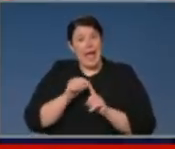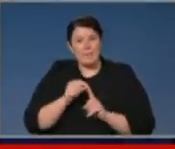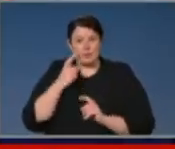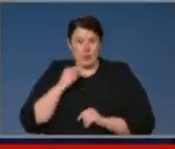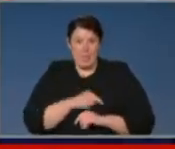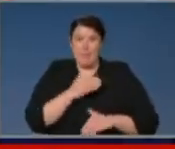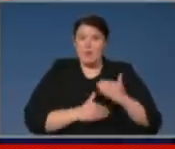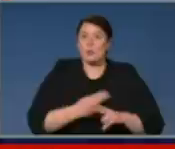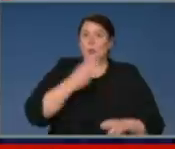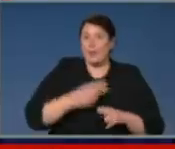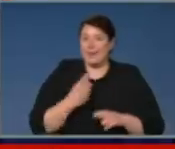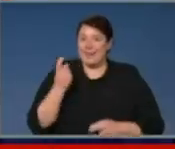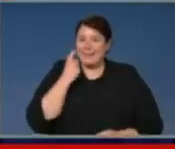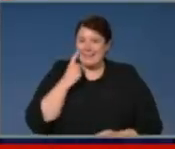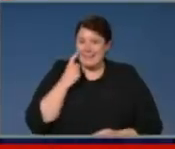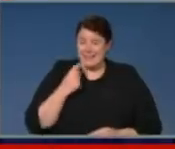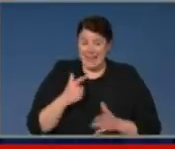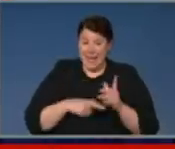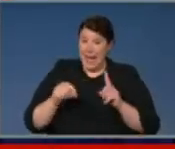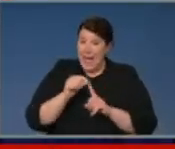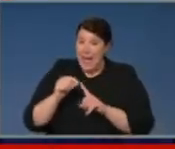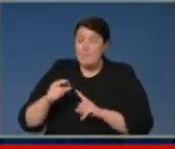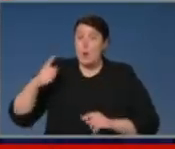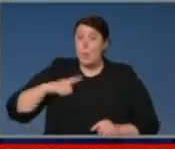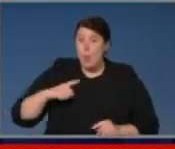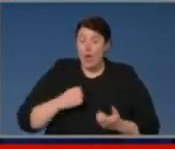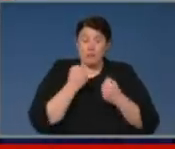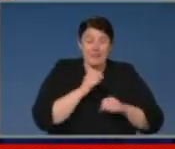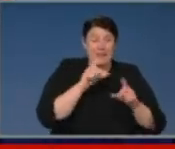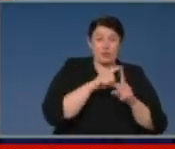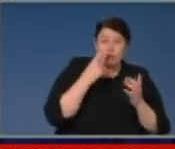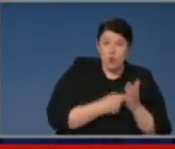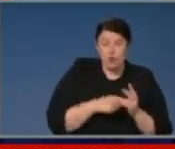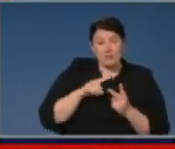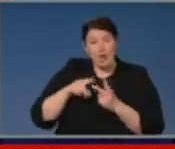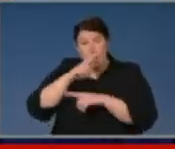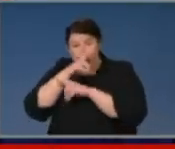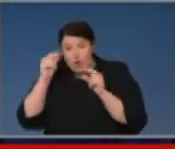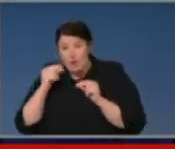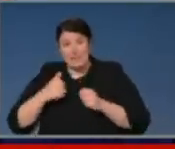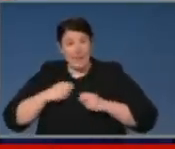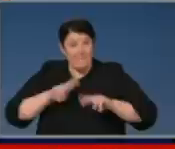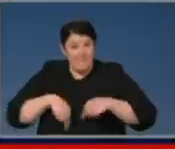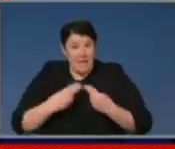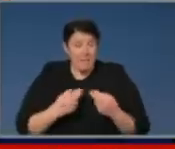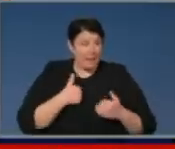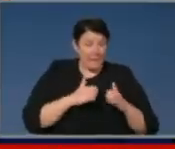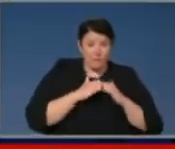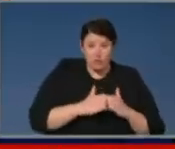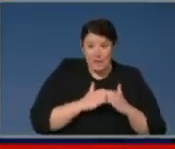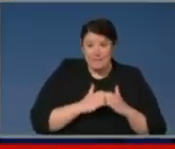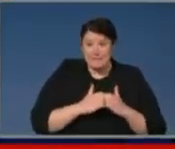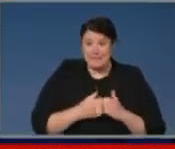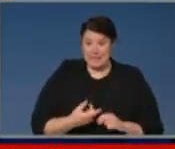to protect our nurses and our doctors, our families, our friends and ourselves, by providing early notification if we've